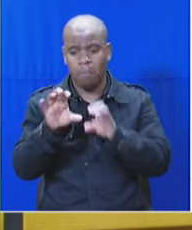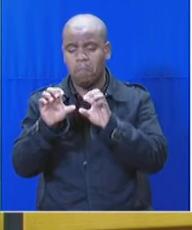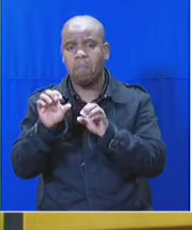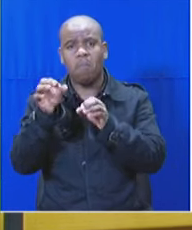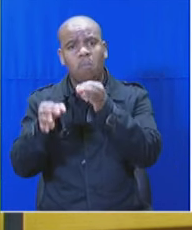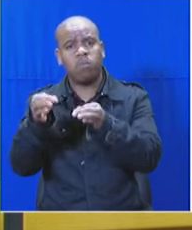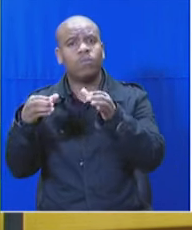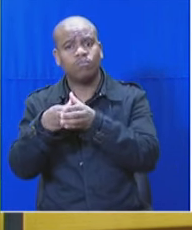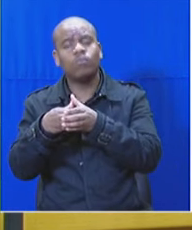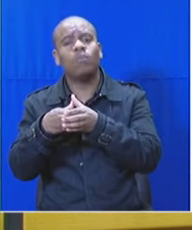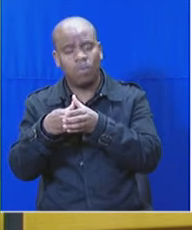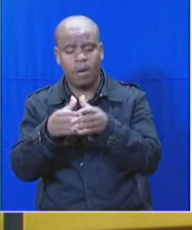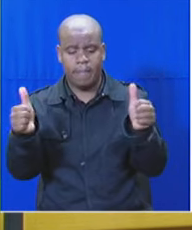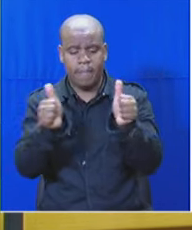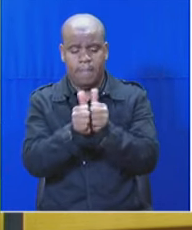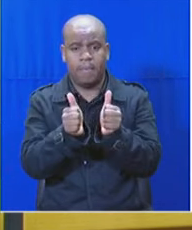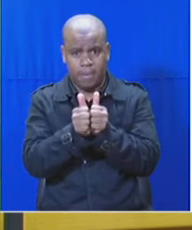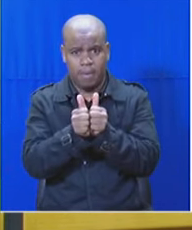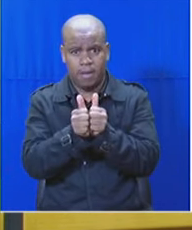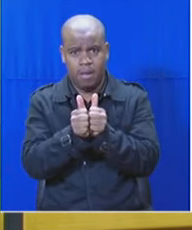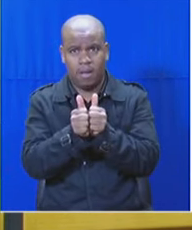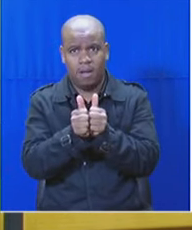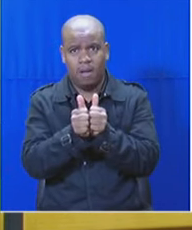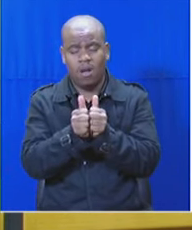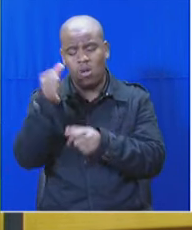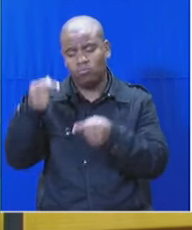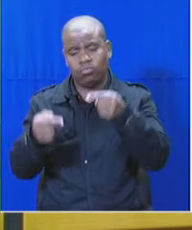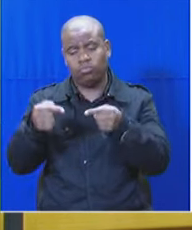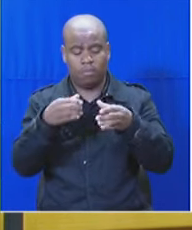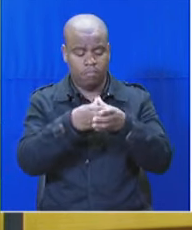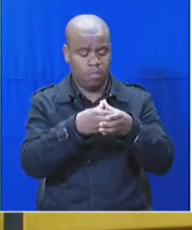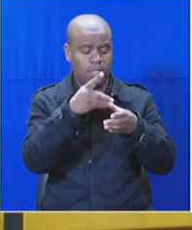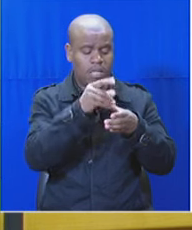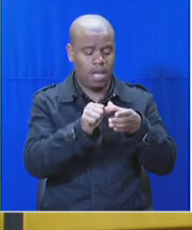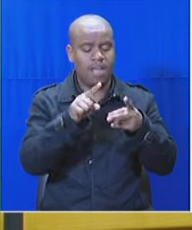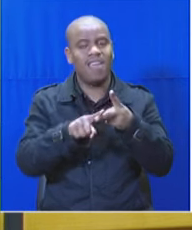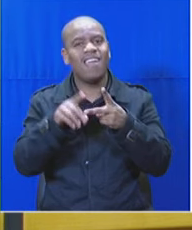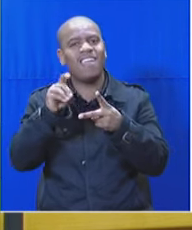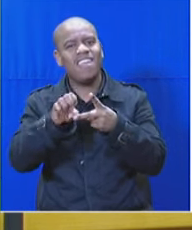oppositionist alliance of the uneasy bedfellows, the DA and the EFF.